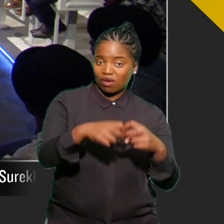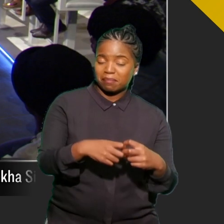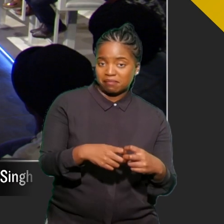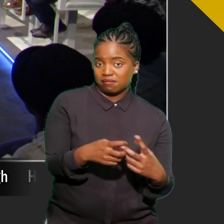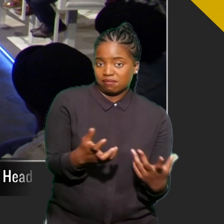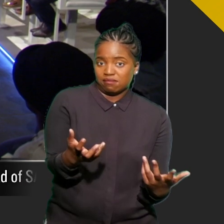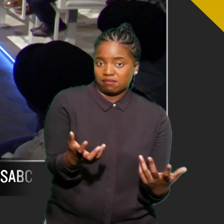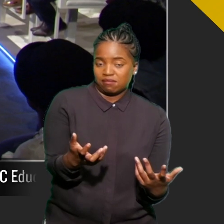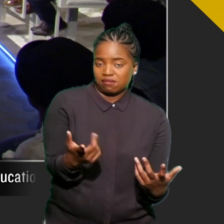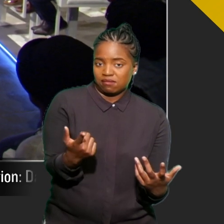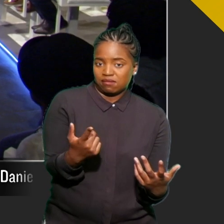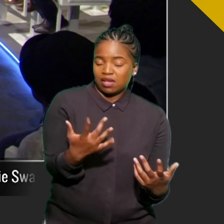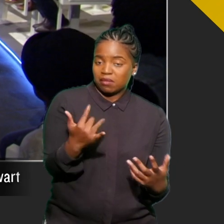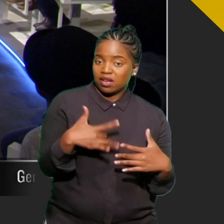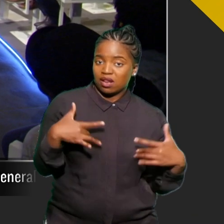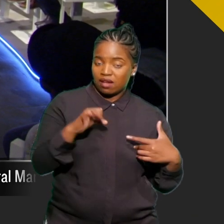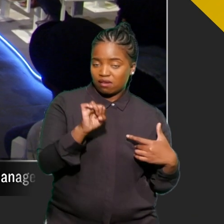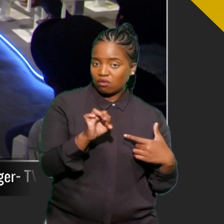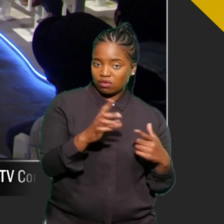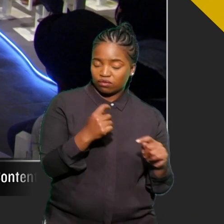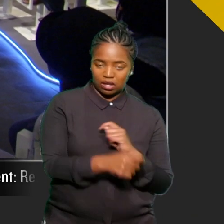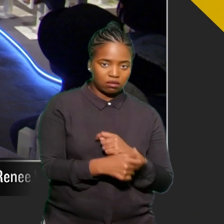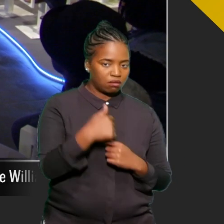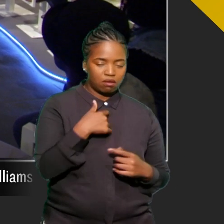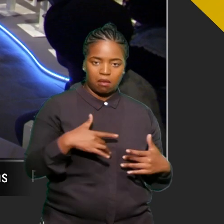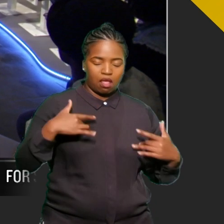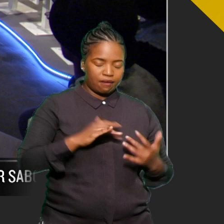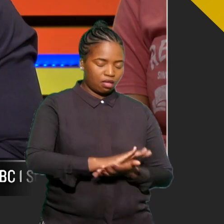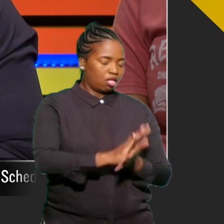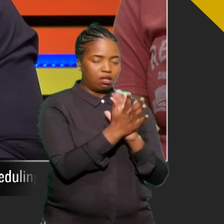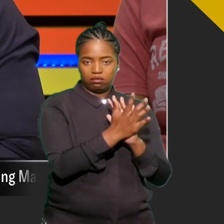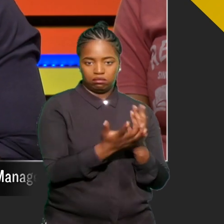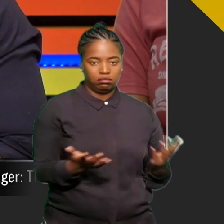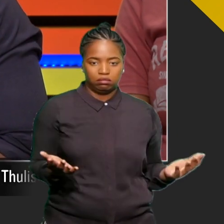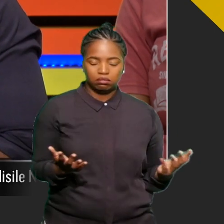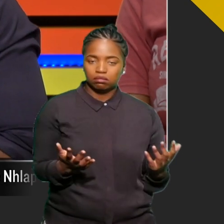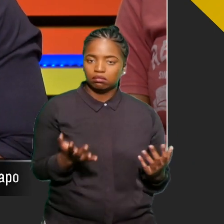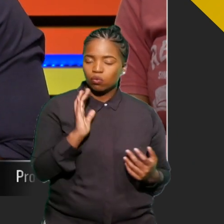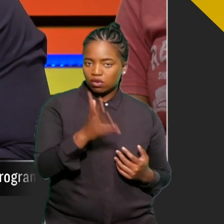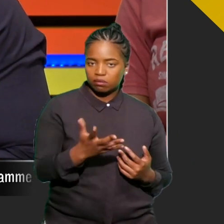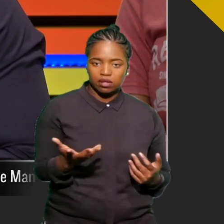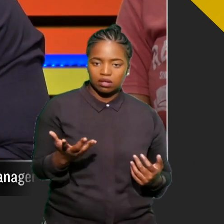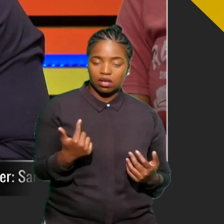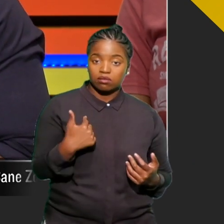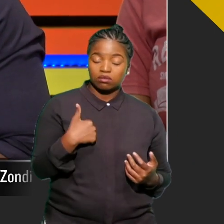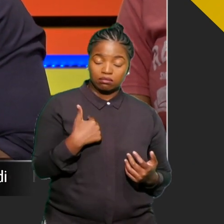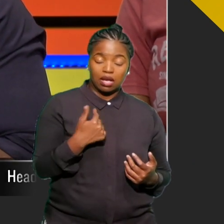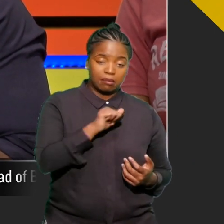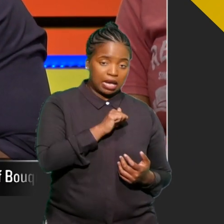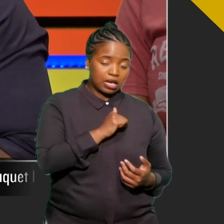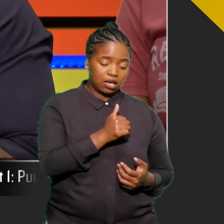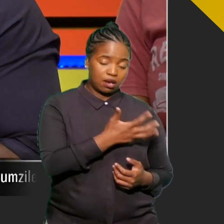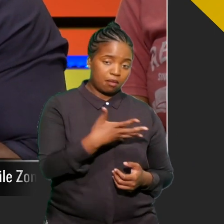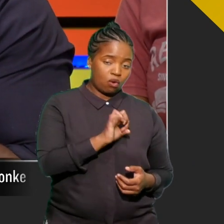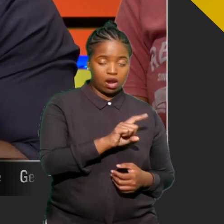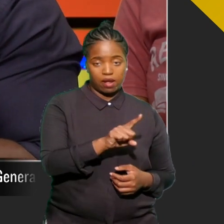How would it have affected Impilo Yakho? Sure. Yo, yeah, my life would have been a mess there. Mm. Yeah, because the